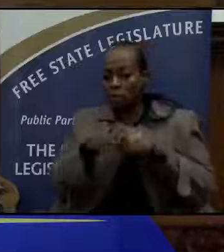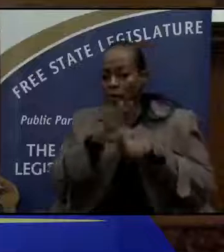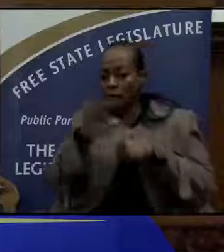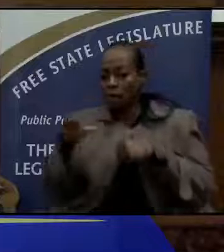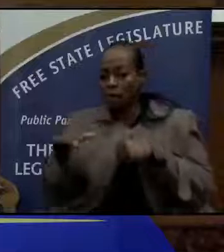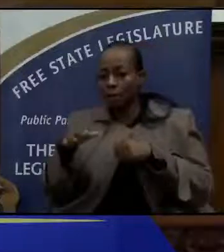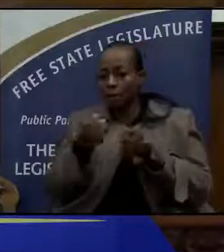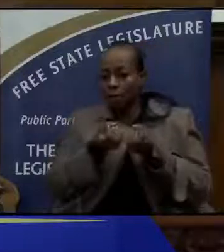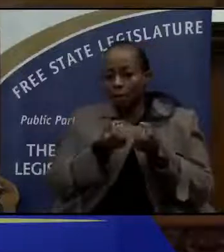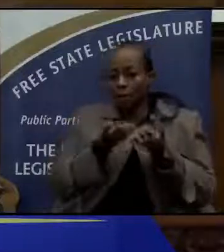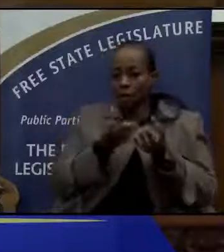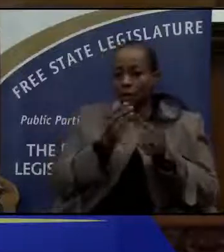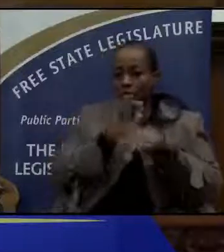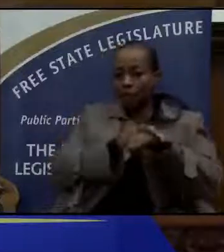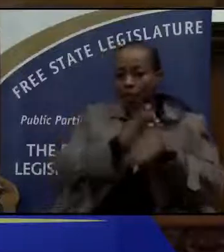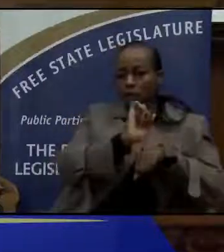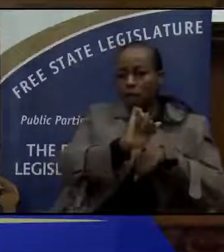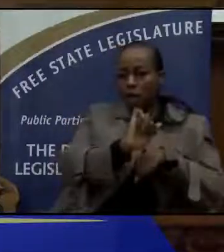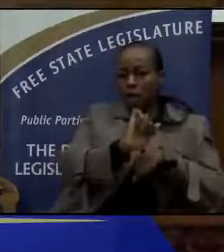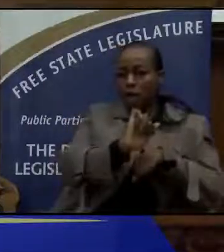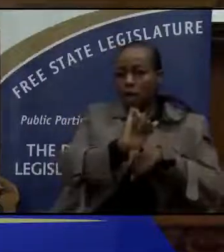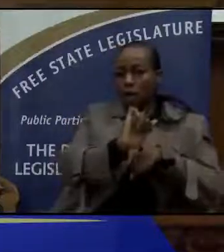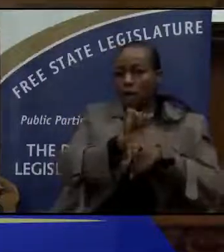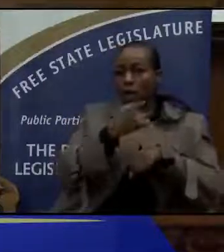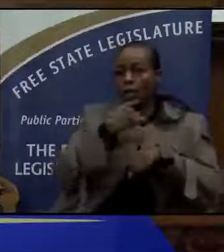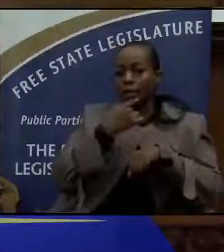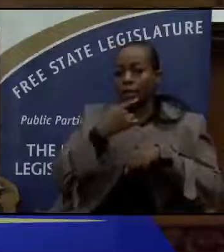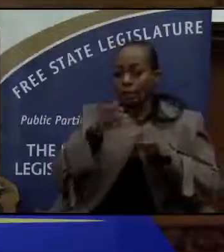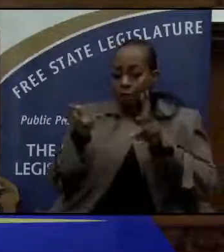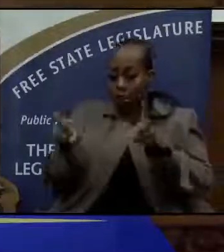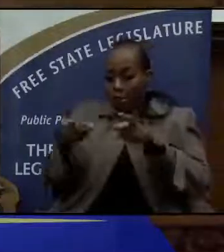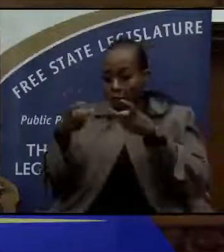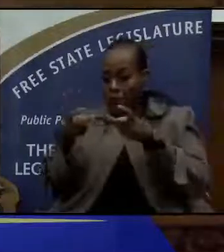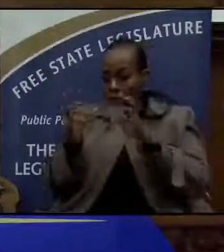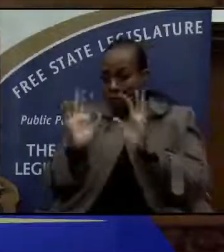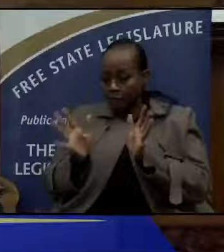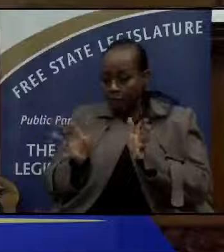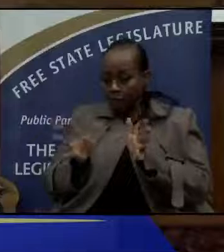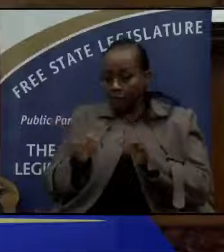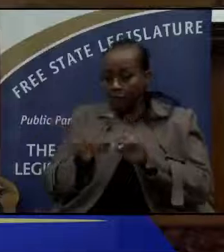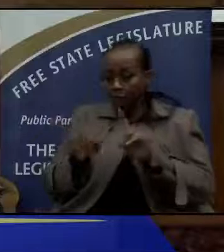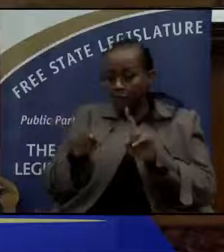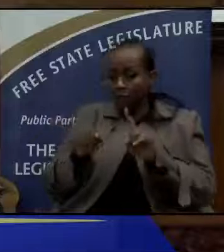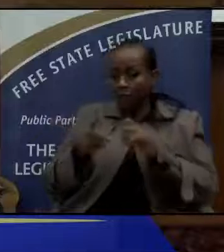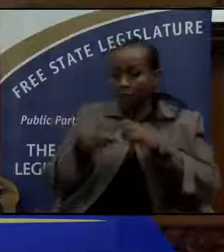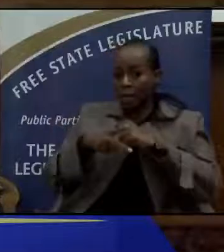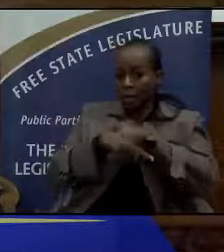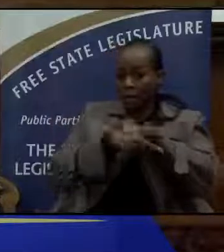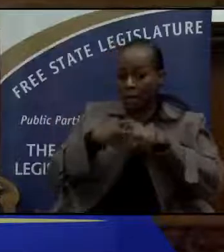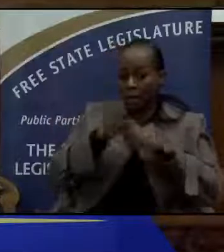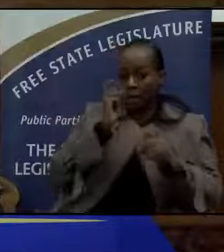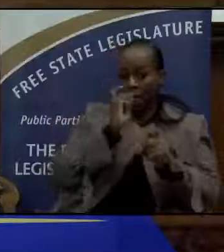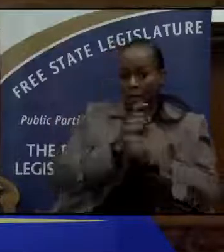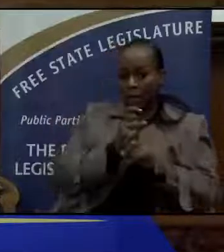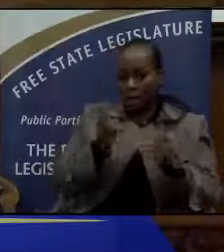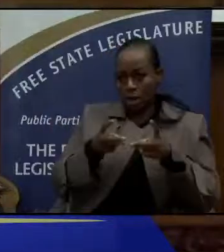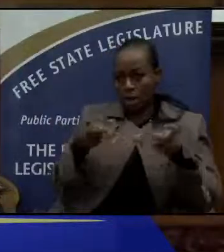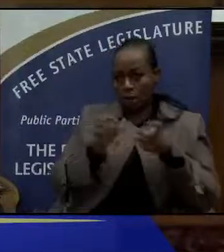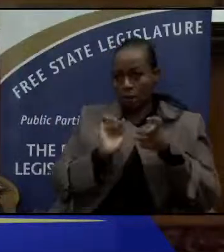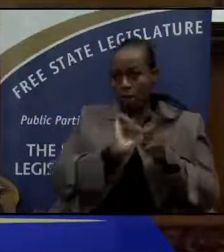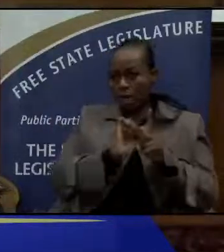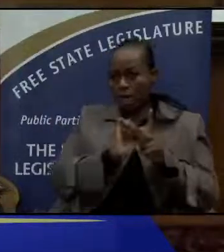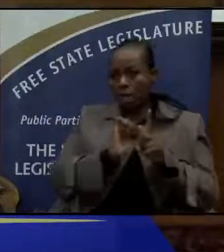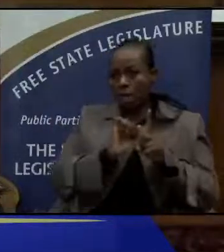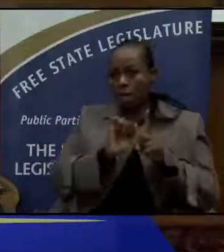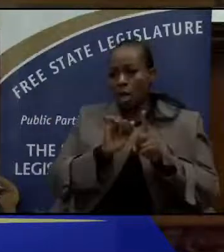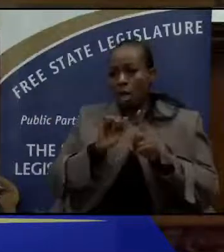a fa mo mogotsi wa hae ha qeta a mo reipa empa mogotsi wa tjhe a hana mo reipa yena ha qeta a ba